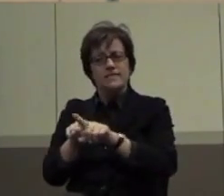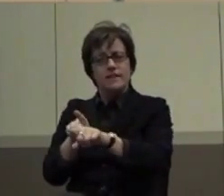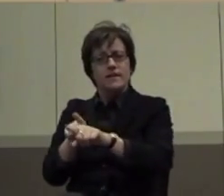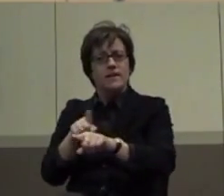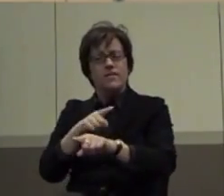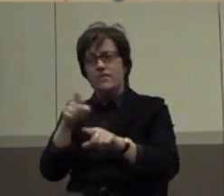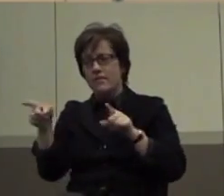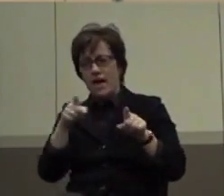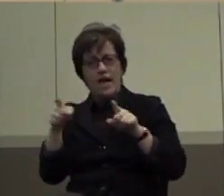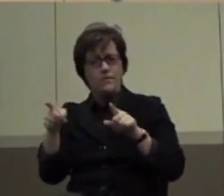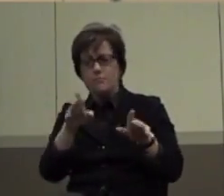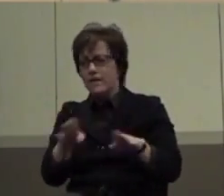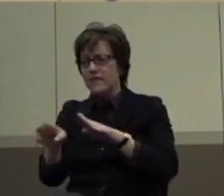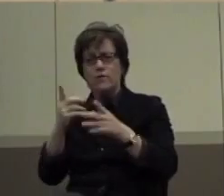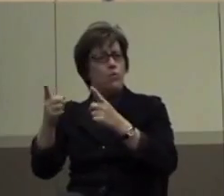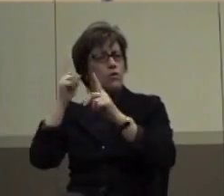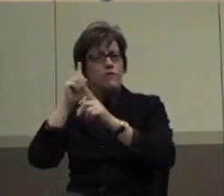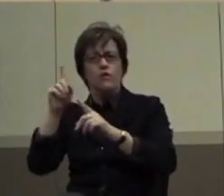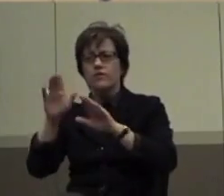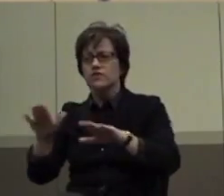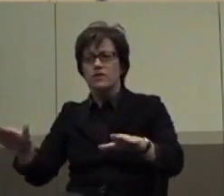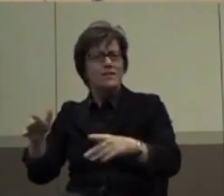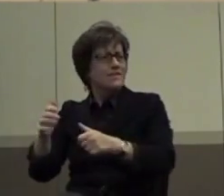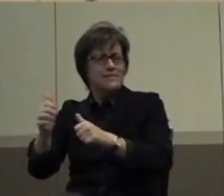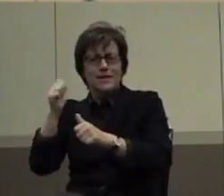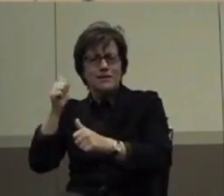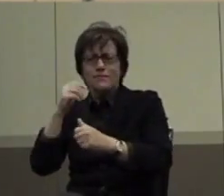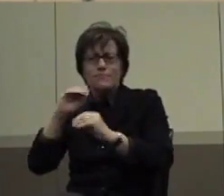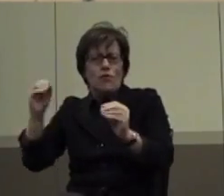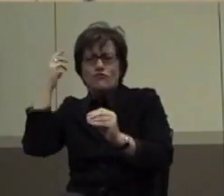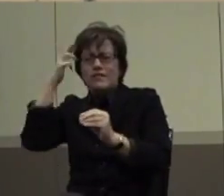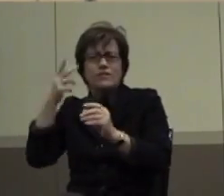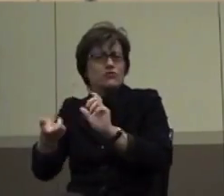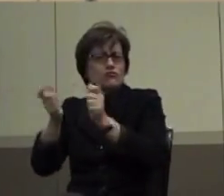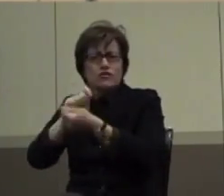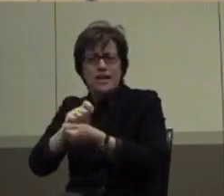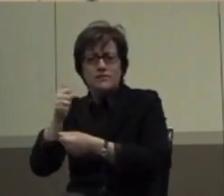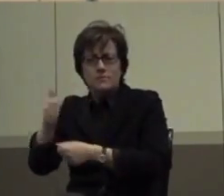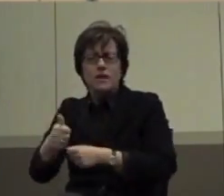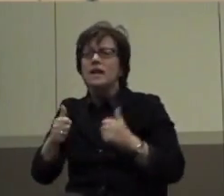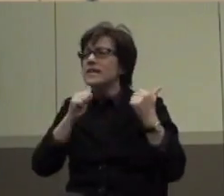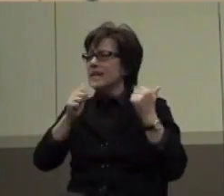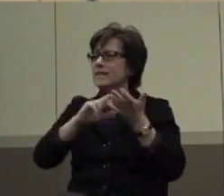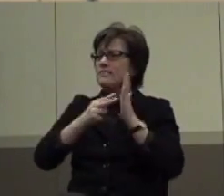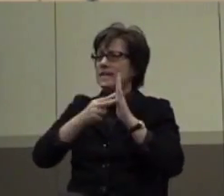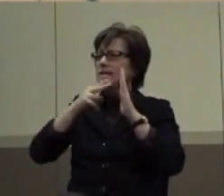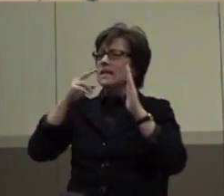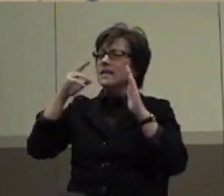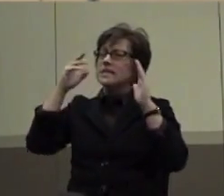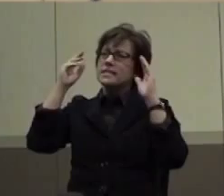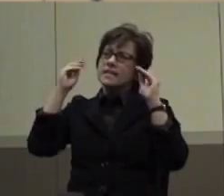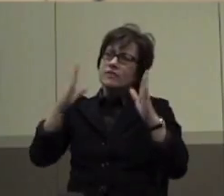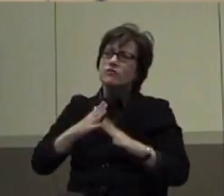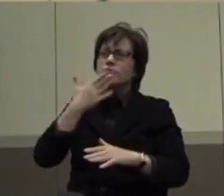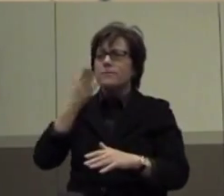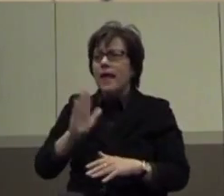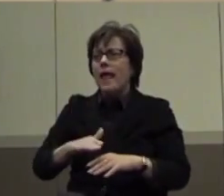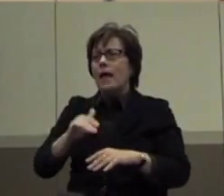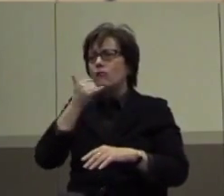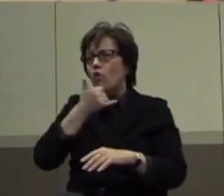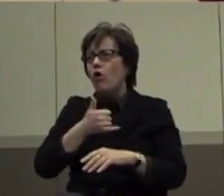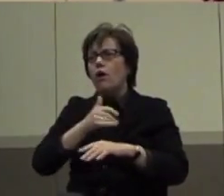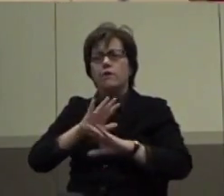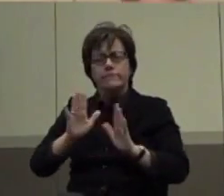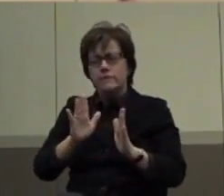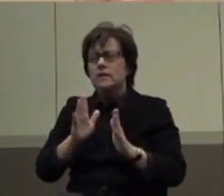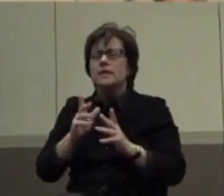works, there is no reason in the world they're going to change it. Now that does not mean the teacher's doing something bad or even wrong or anything like that. It's